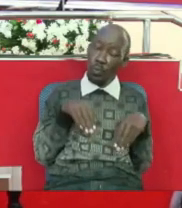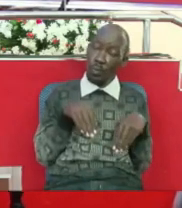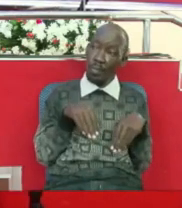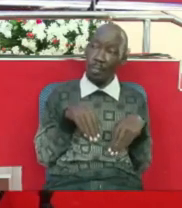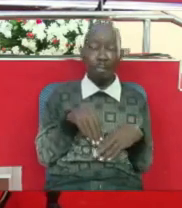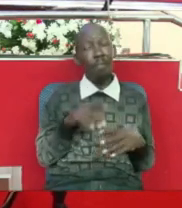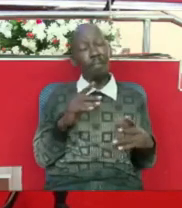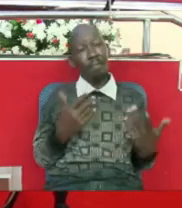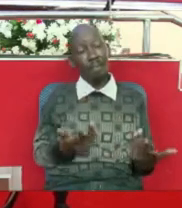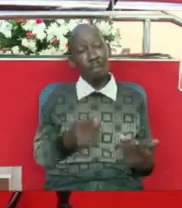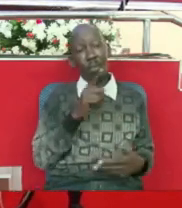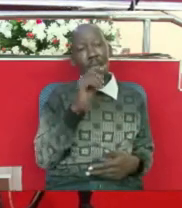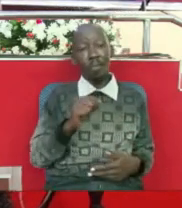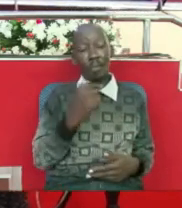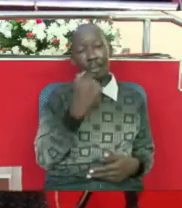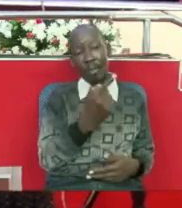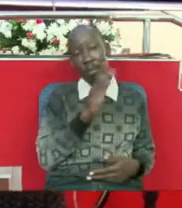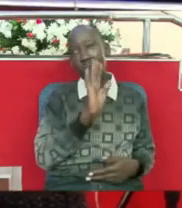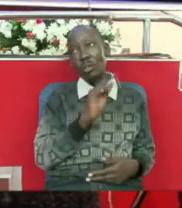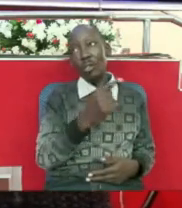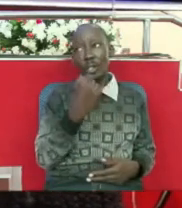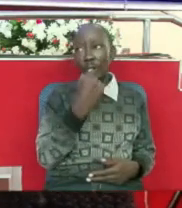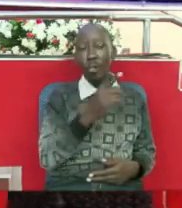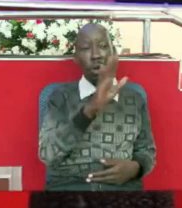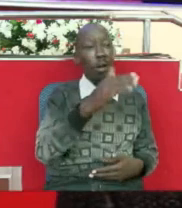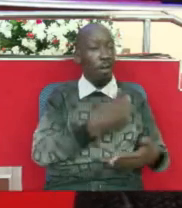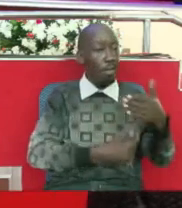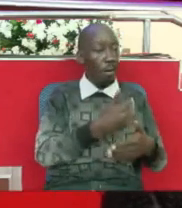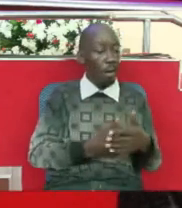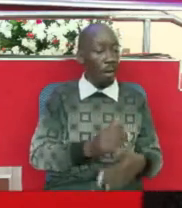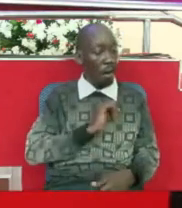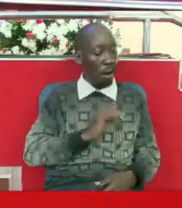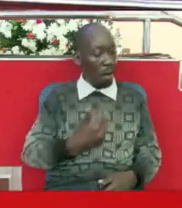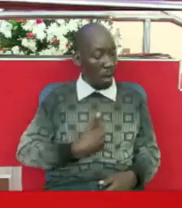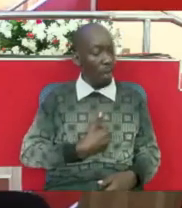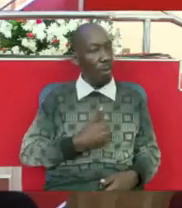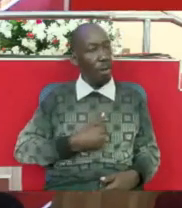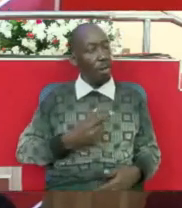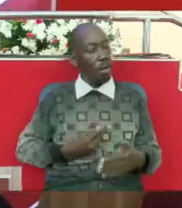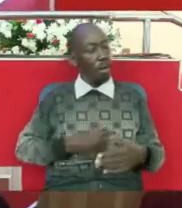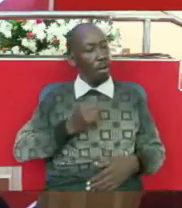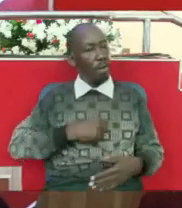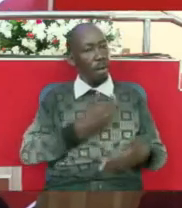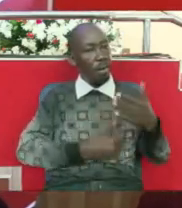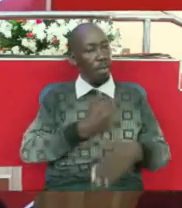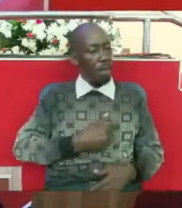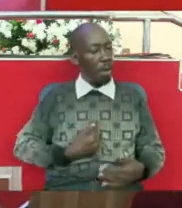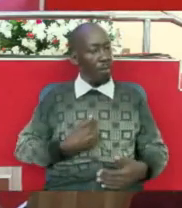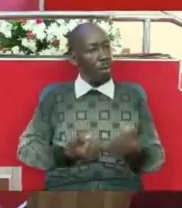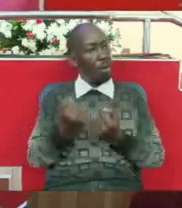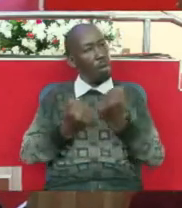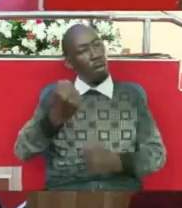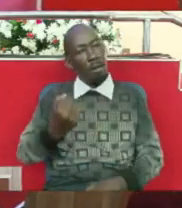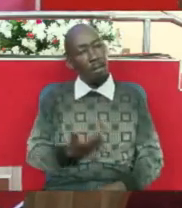Now, you could say to your neighbor, I have a Prado. And